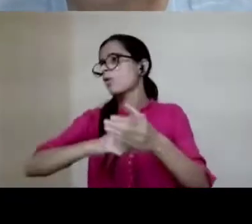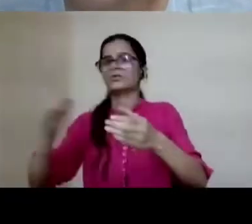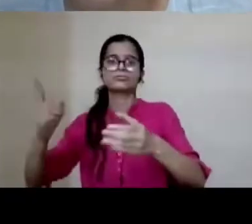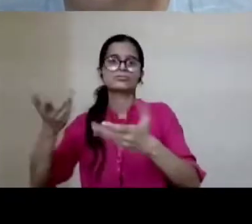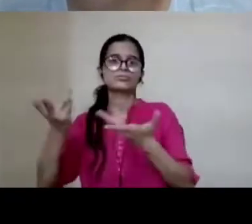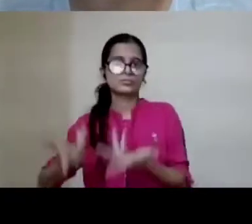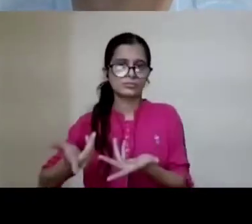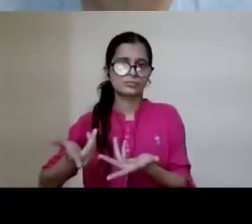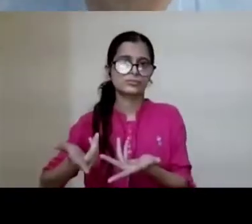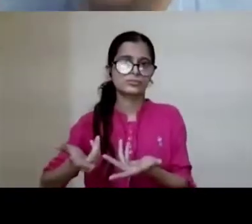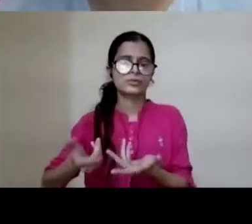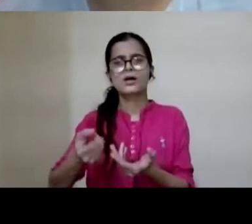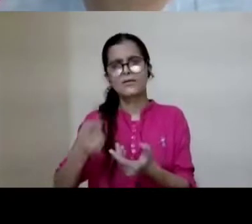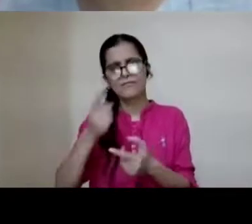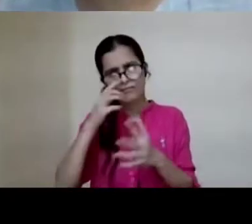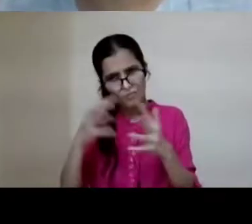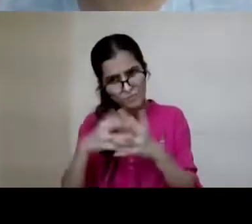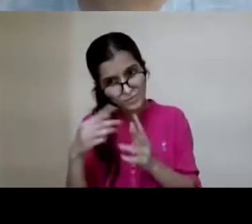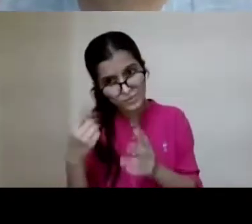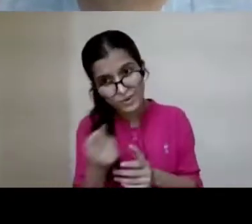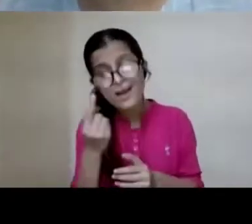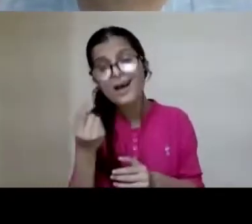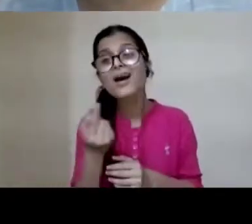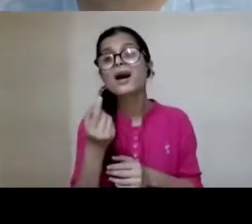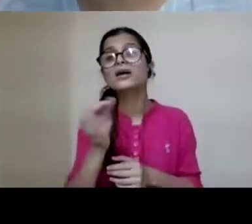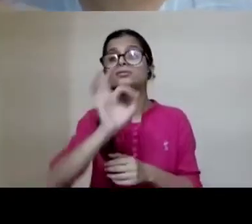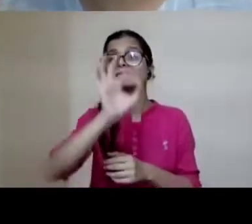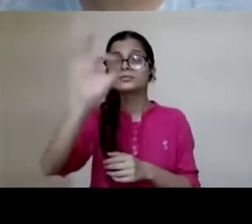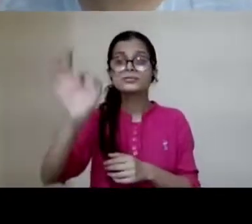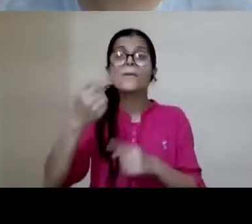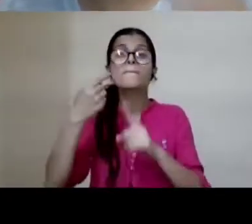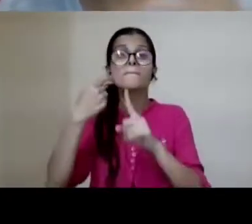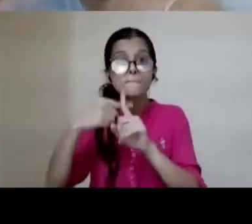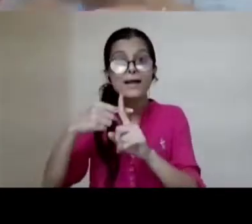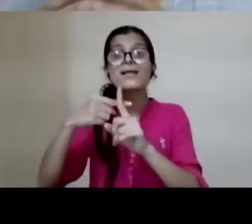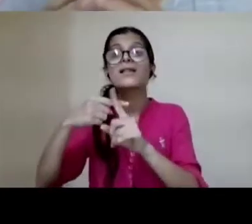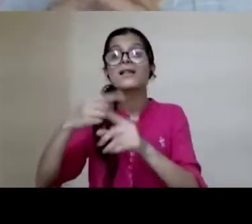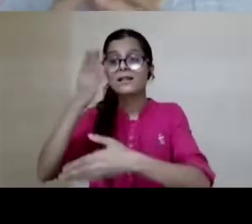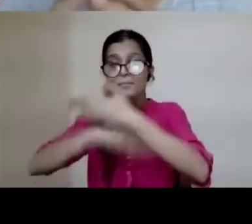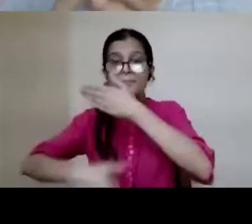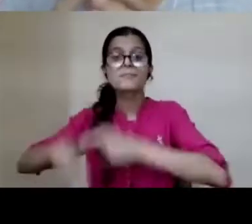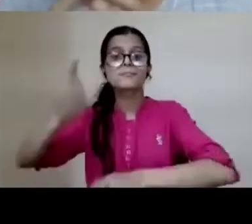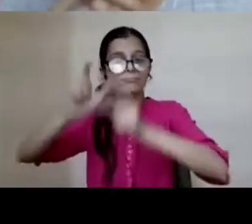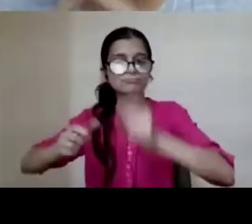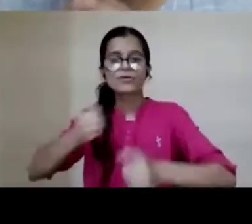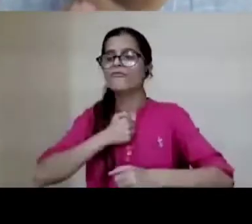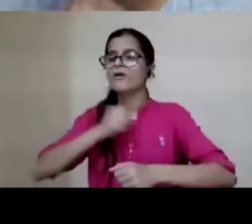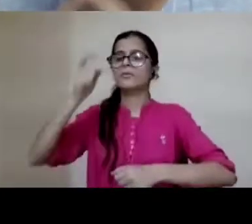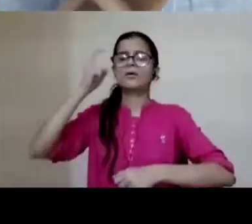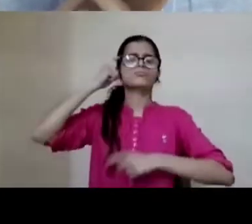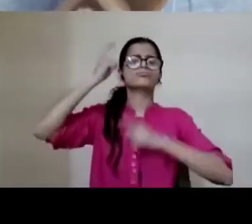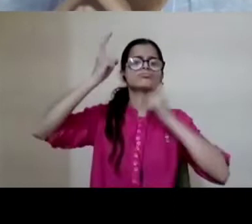not just of women, but as such of oppression and exclusion. And especially when feminist thought